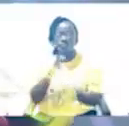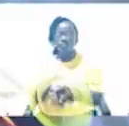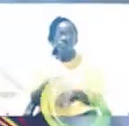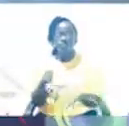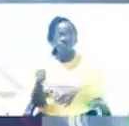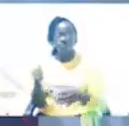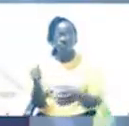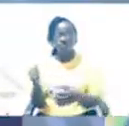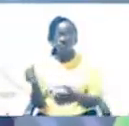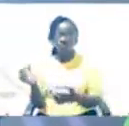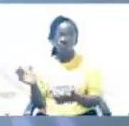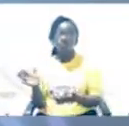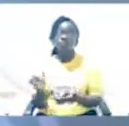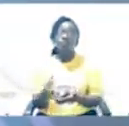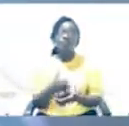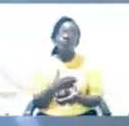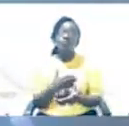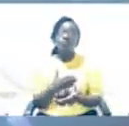Jesus is calling you.